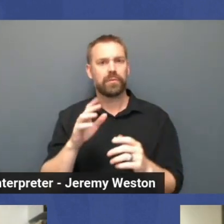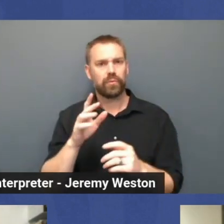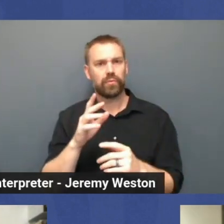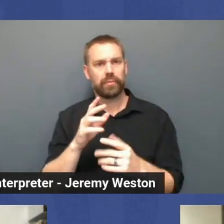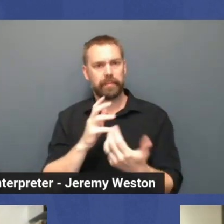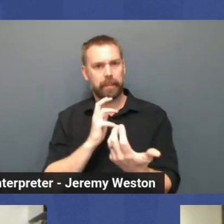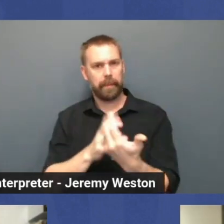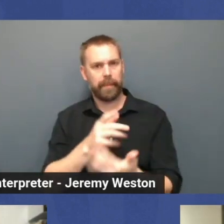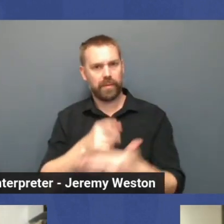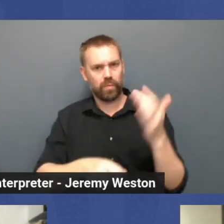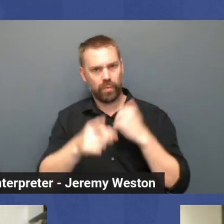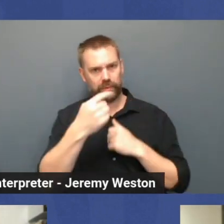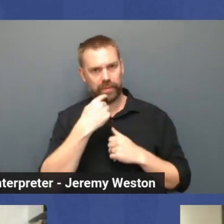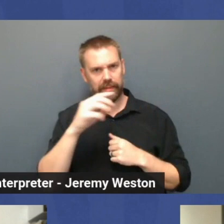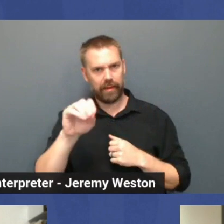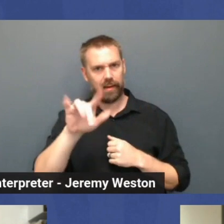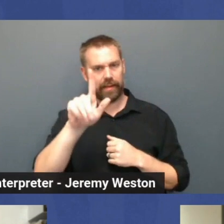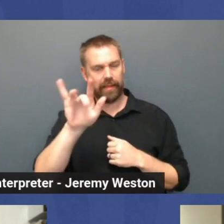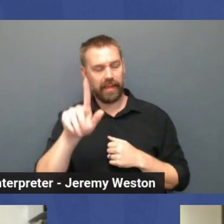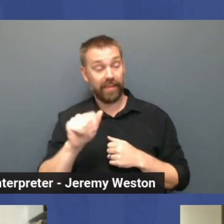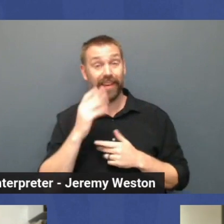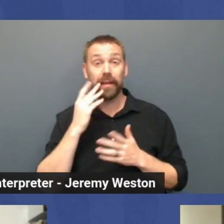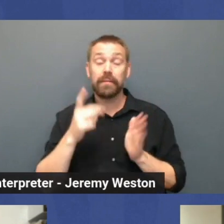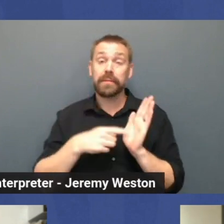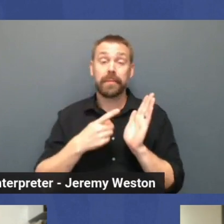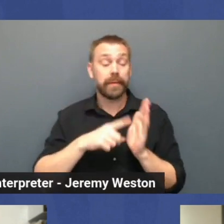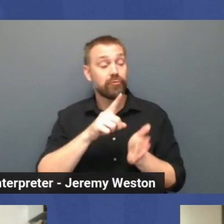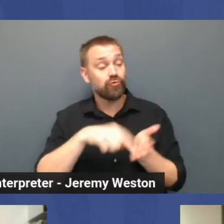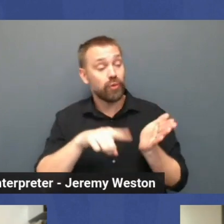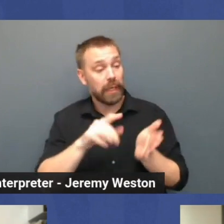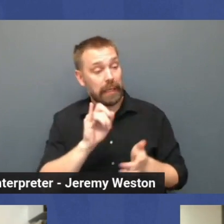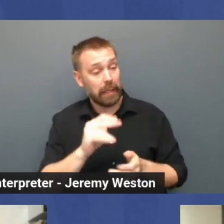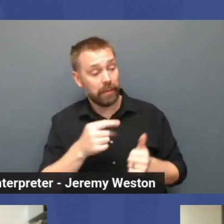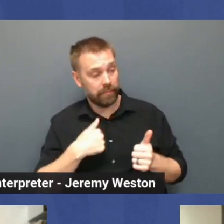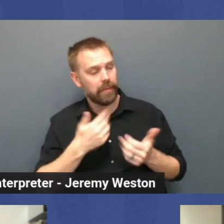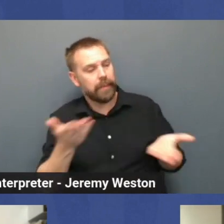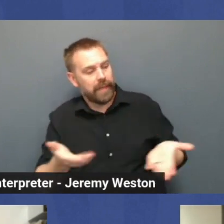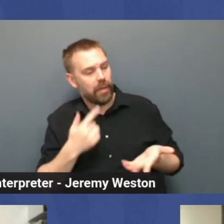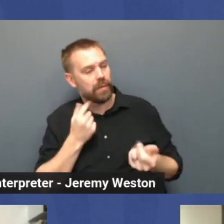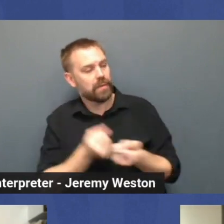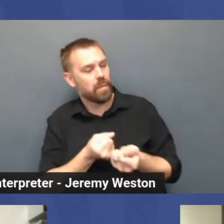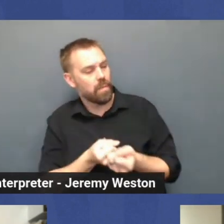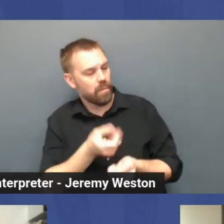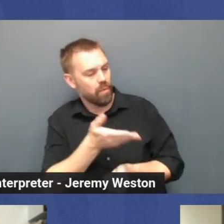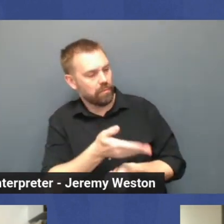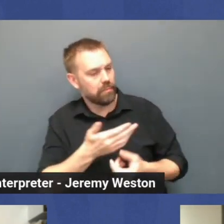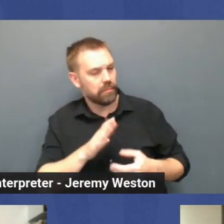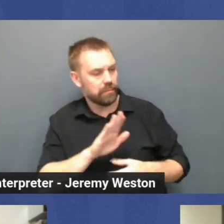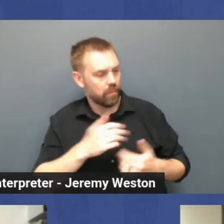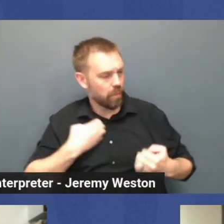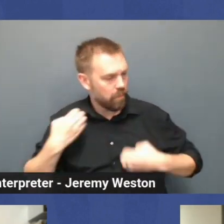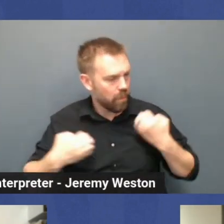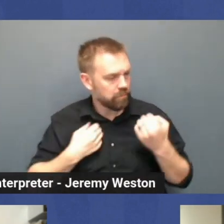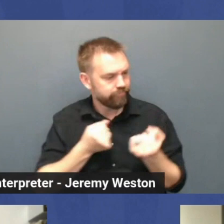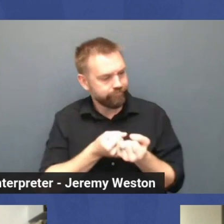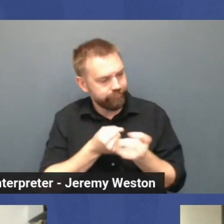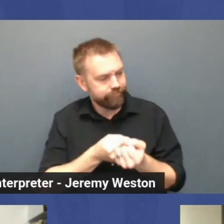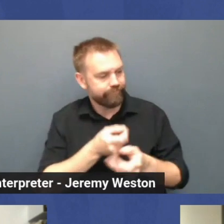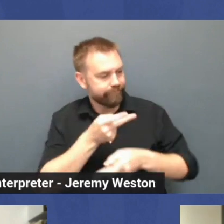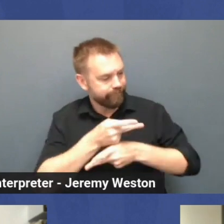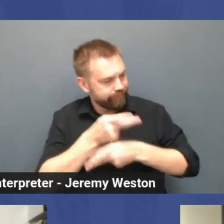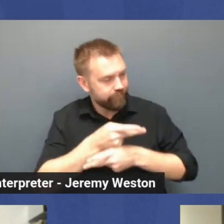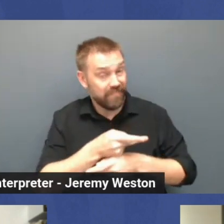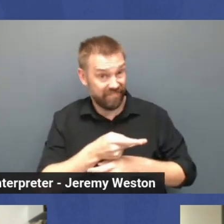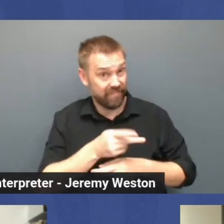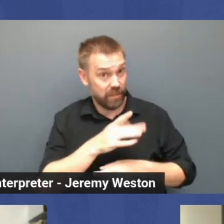it sounds like checking in with folks and just telling them you're there to support them emotionally and kind of take care of them is a